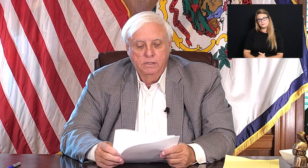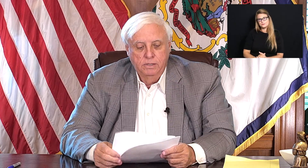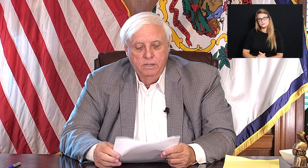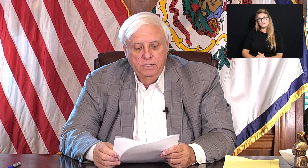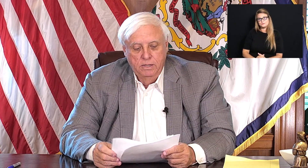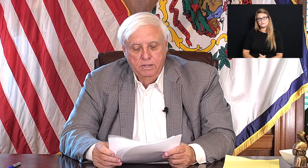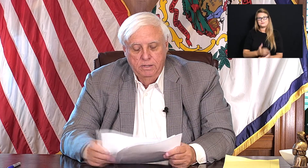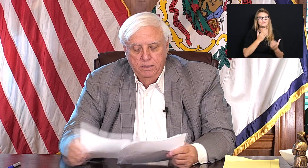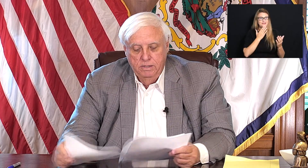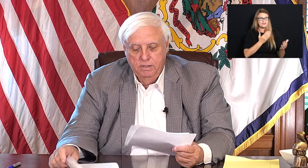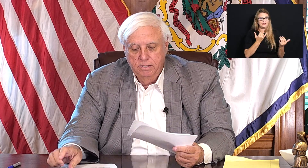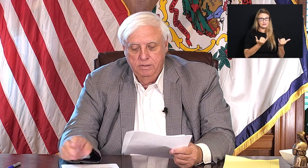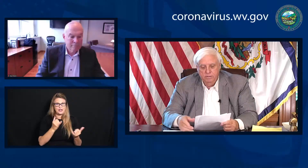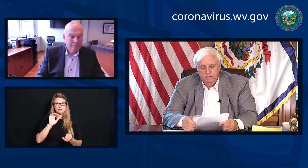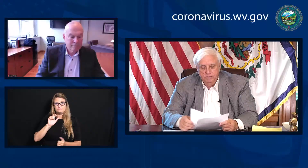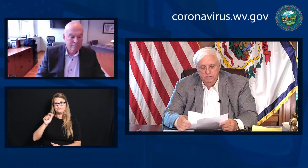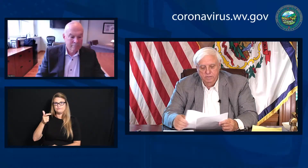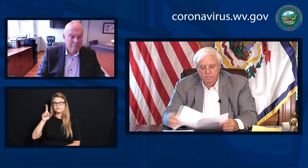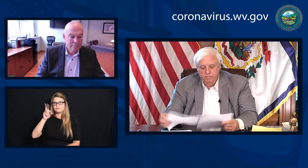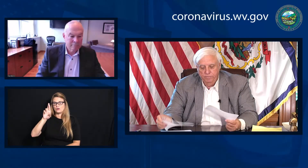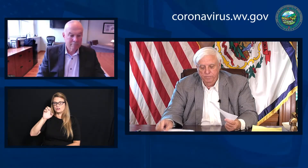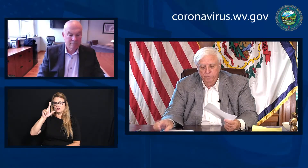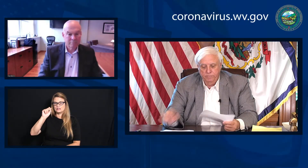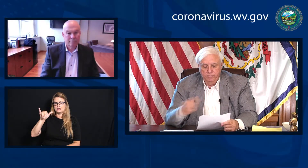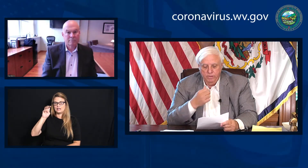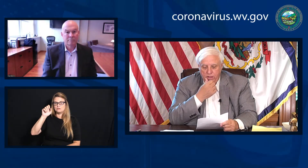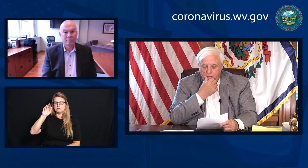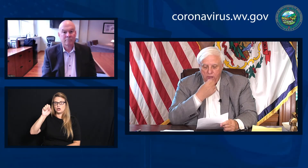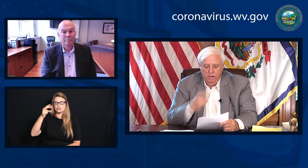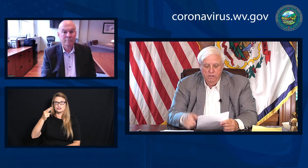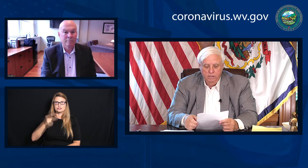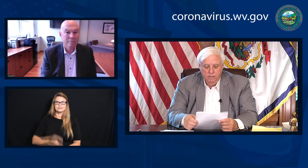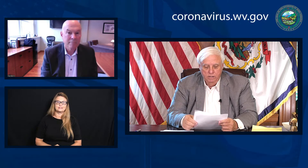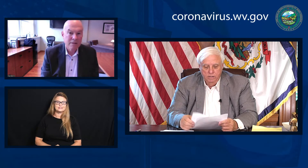All right, thank you, Governor. Let's now go to Dr. Clay Marsh, our coronavirus czar.